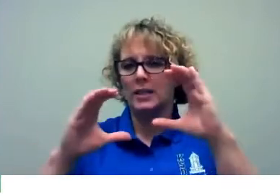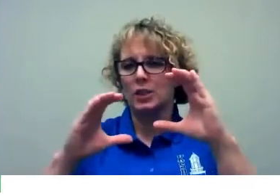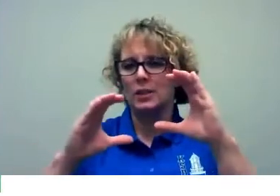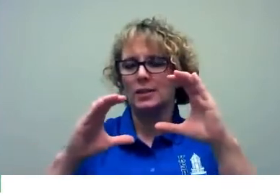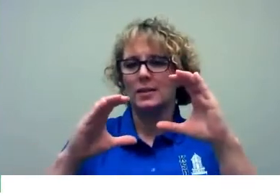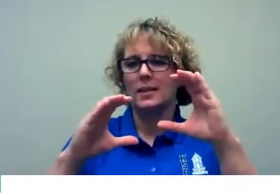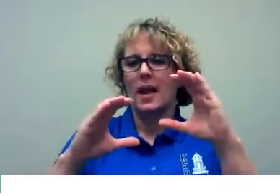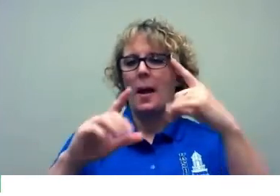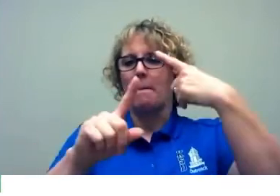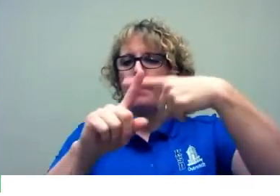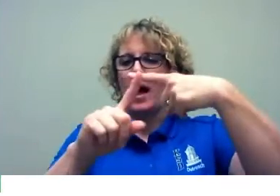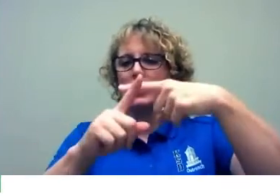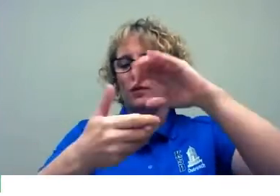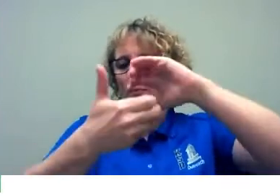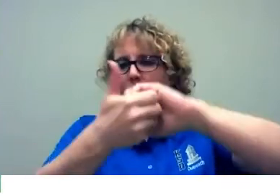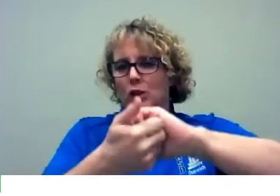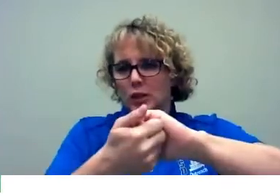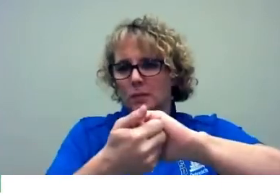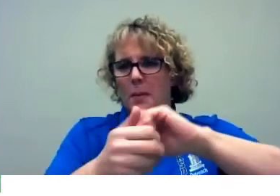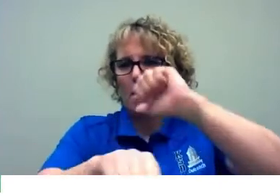HEART